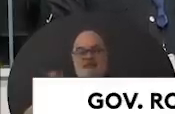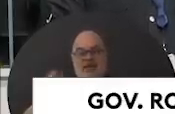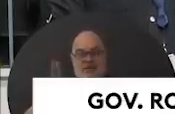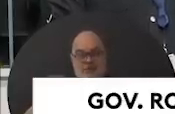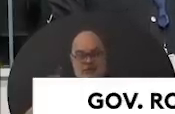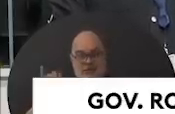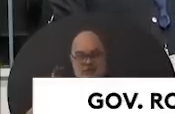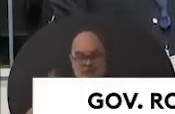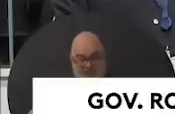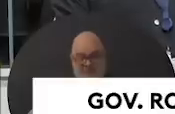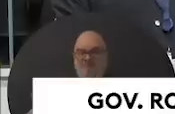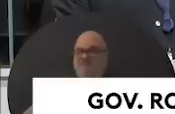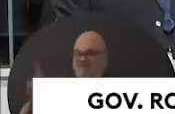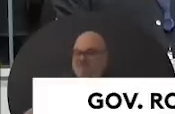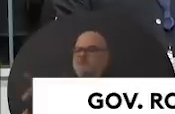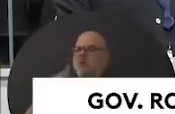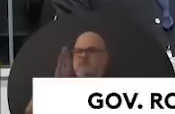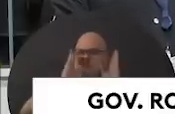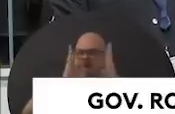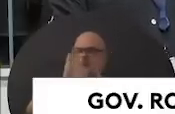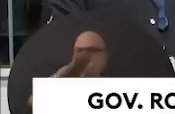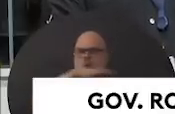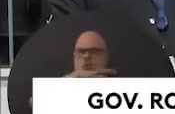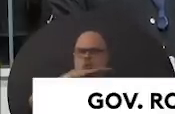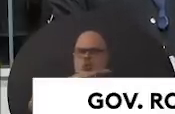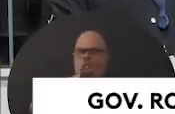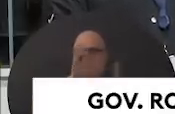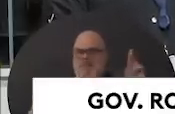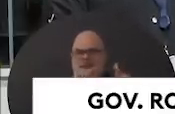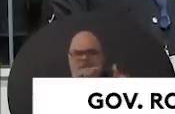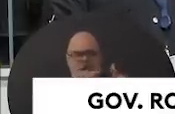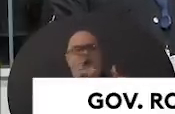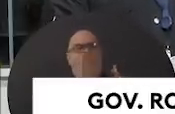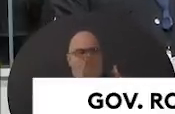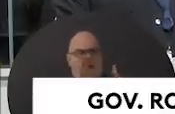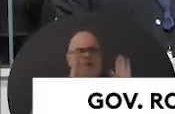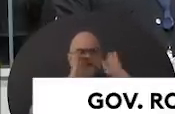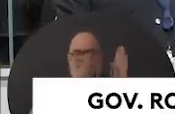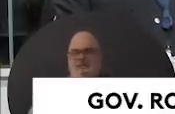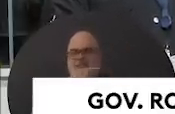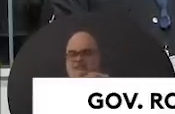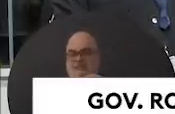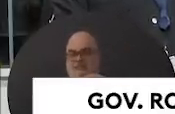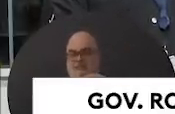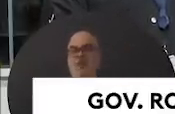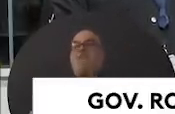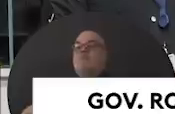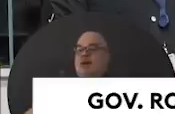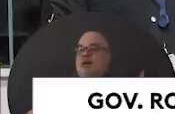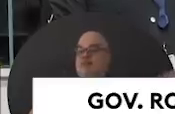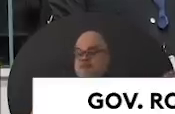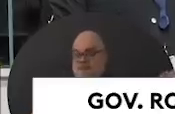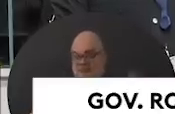issued. So listen to your local officials and heed those warnings, but just prepare that with a hurricane of this magnitude,